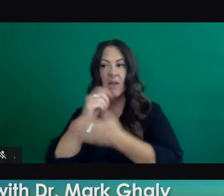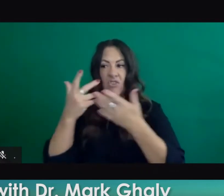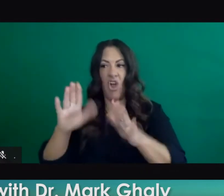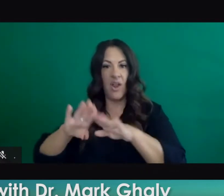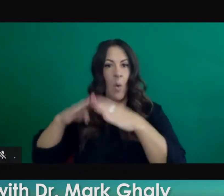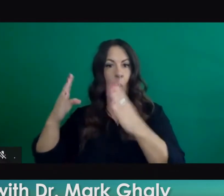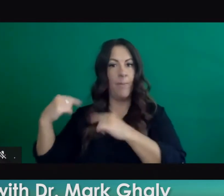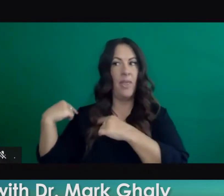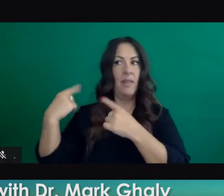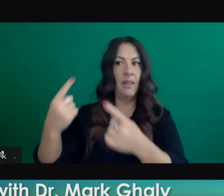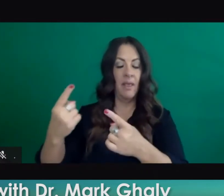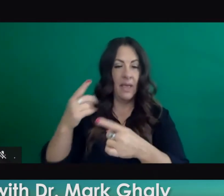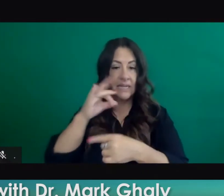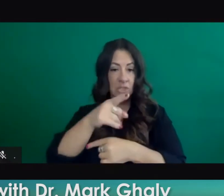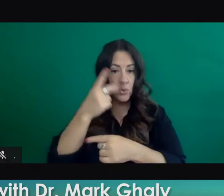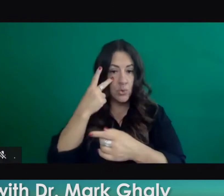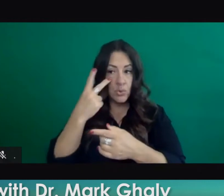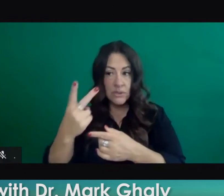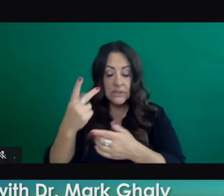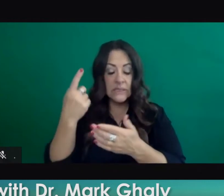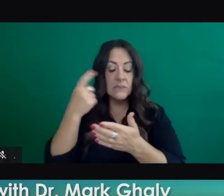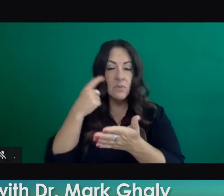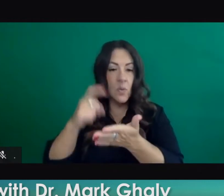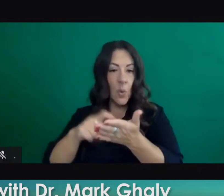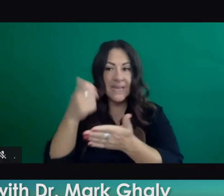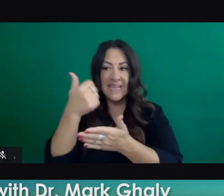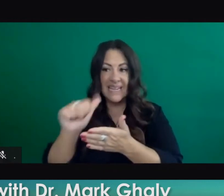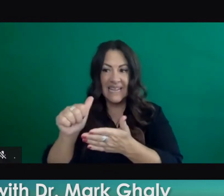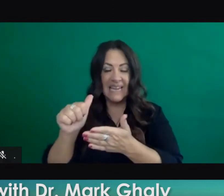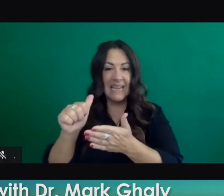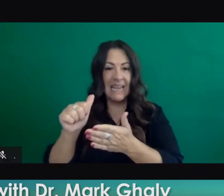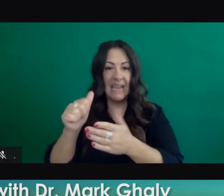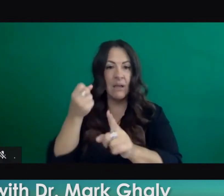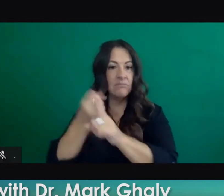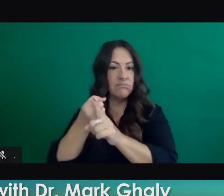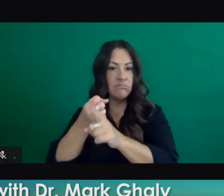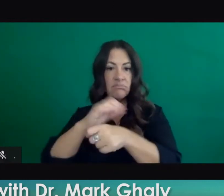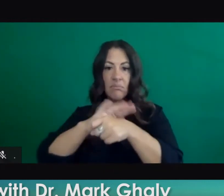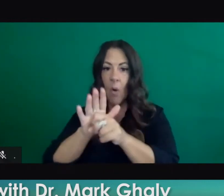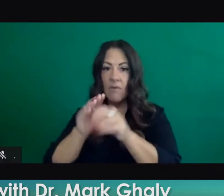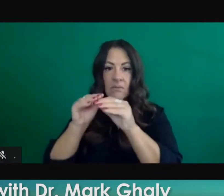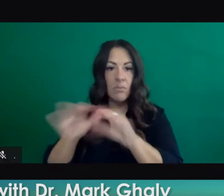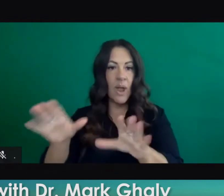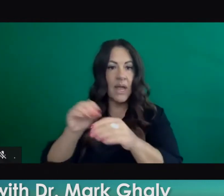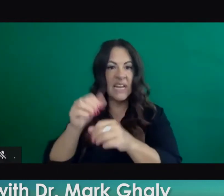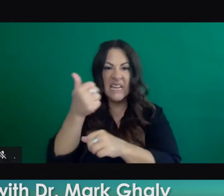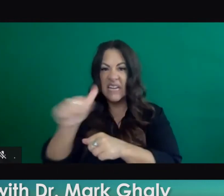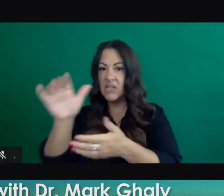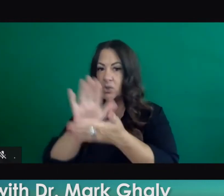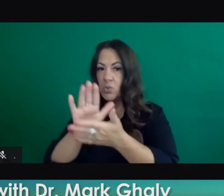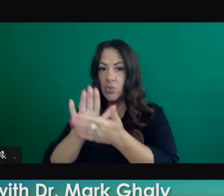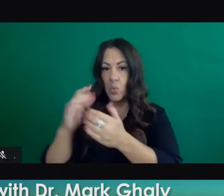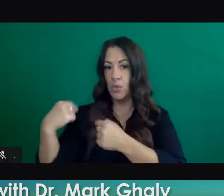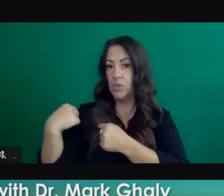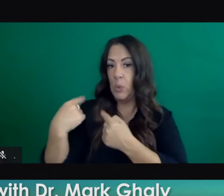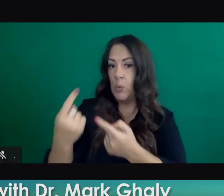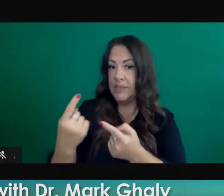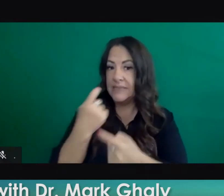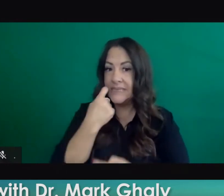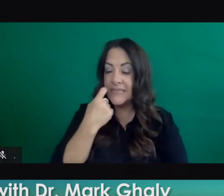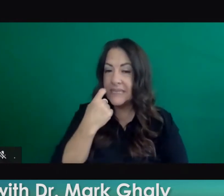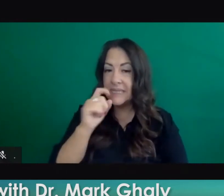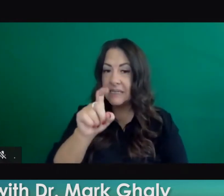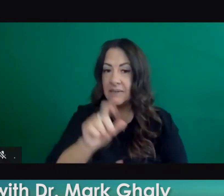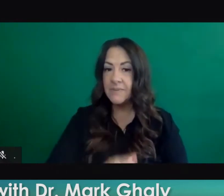reopened. Have you seen any connection to increased cases, or have the precautions that the schools taken been effective?